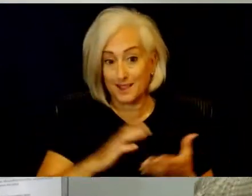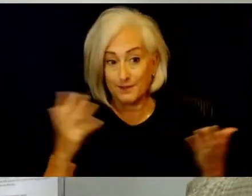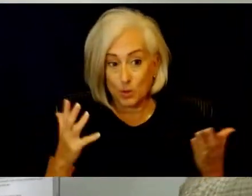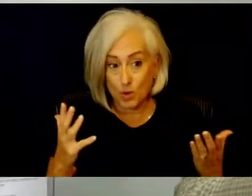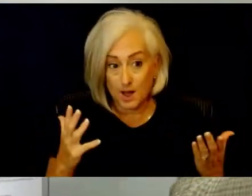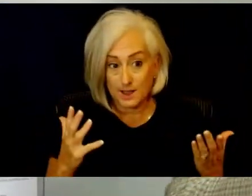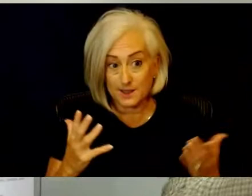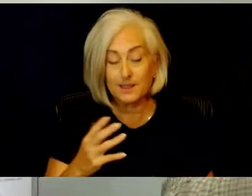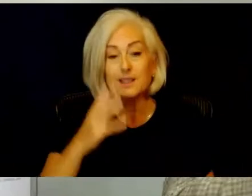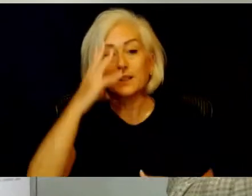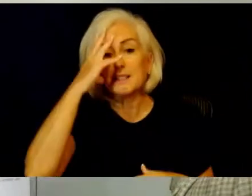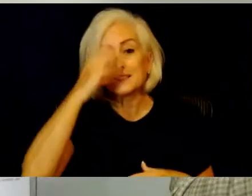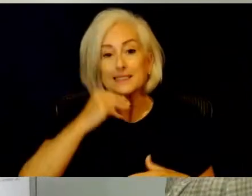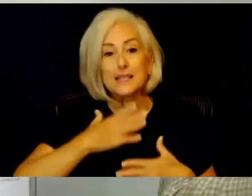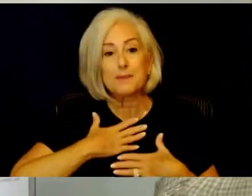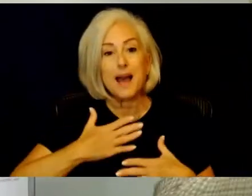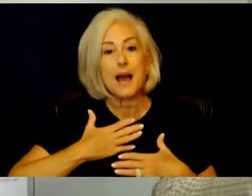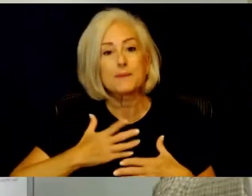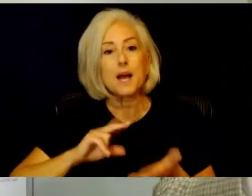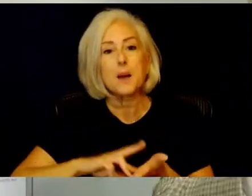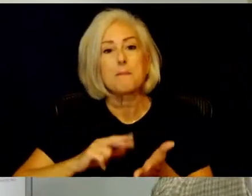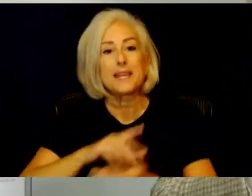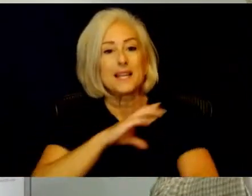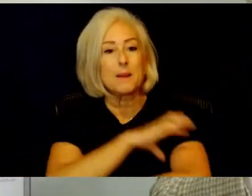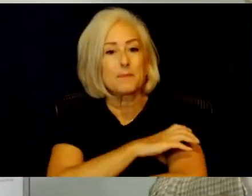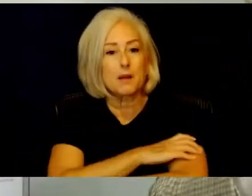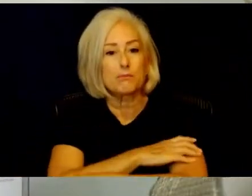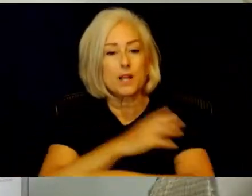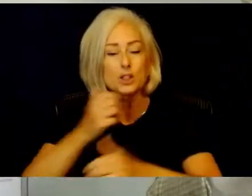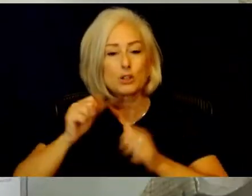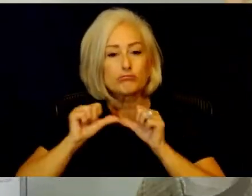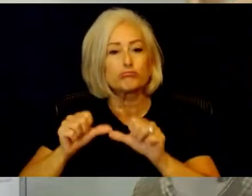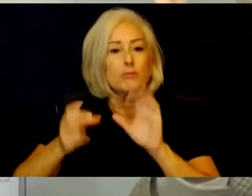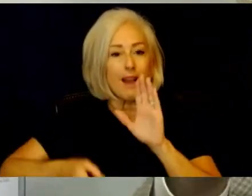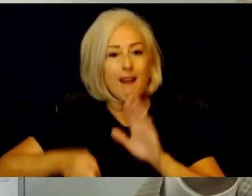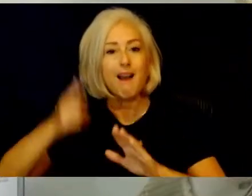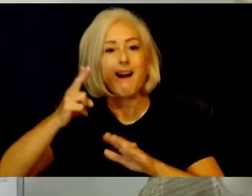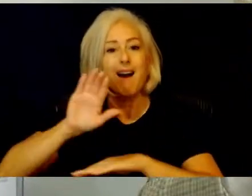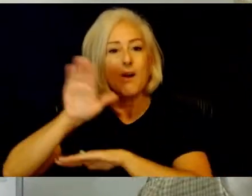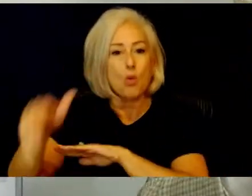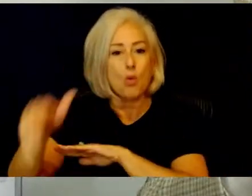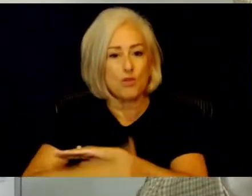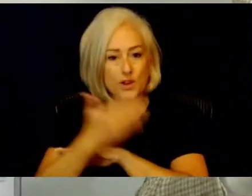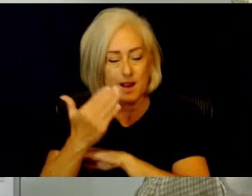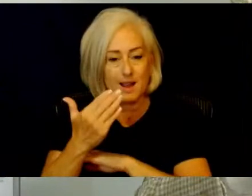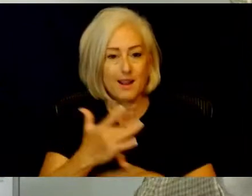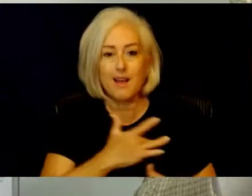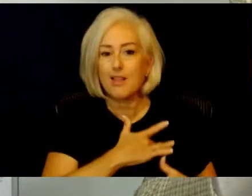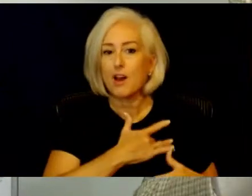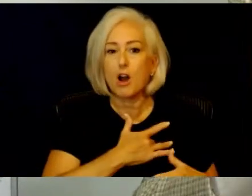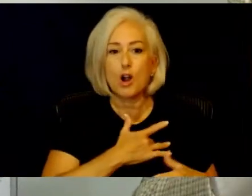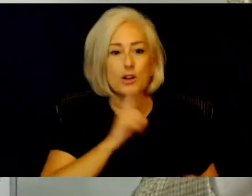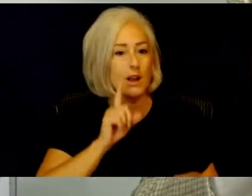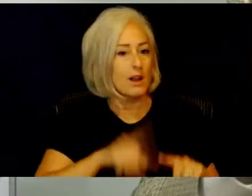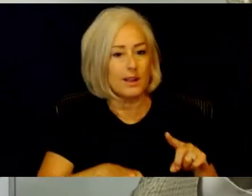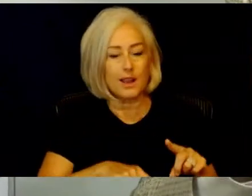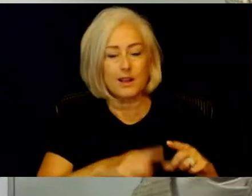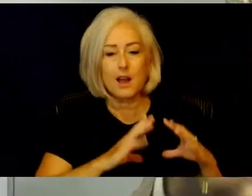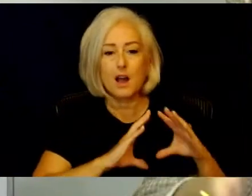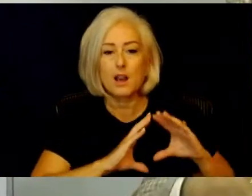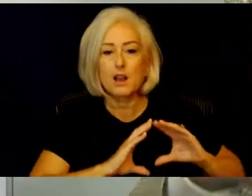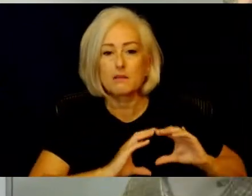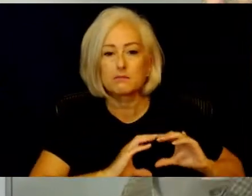in your blood pressure at night, and you do not let the heart rest. That can lead to heart problems. Also because sleep